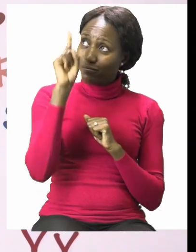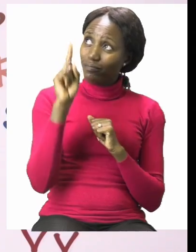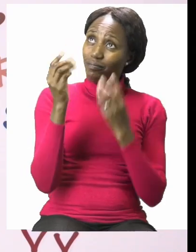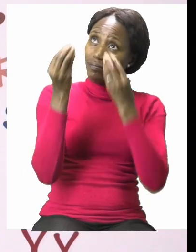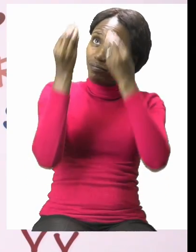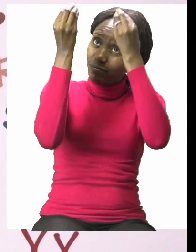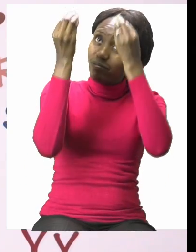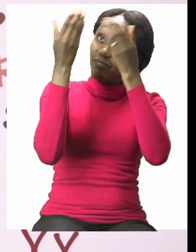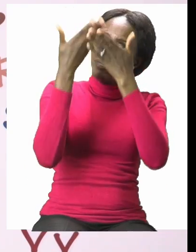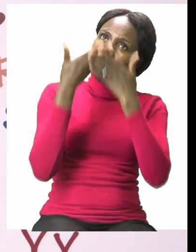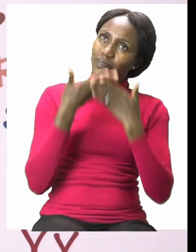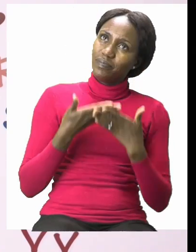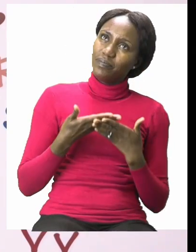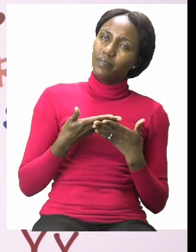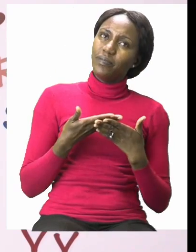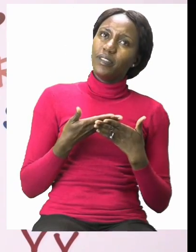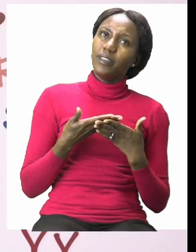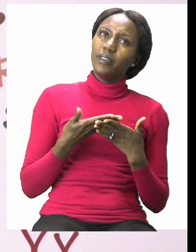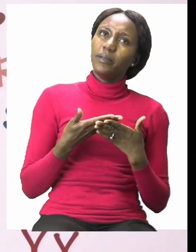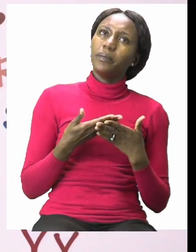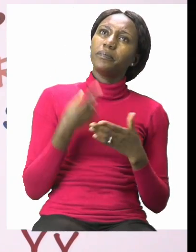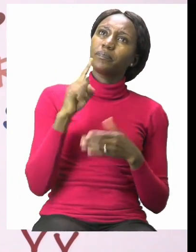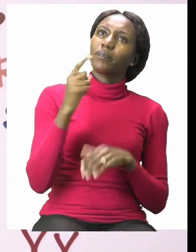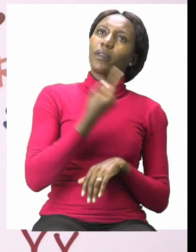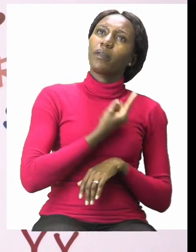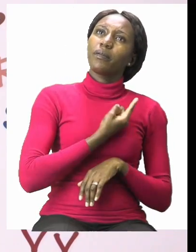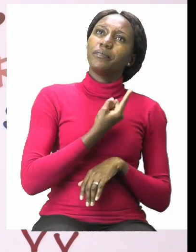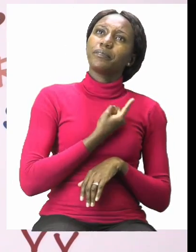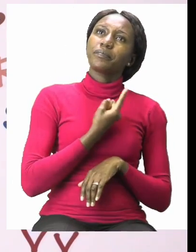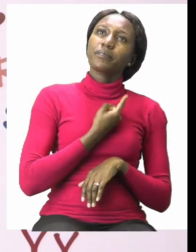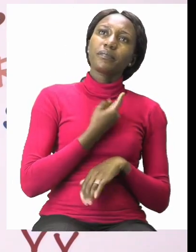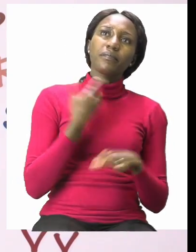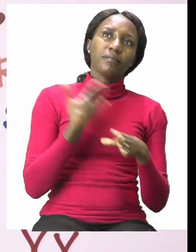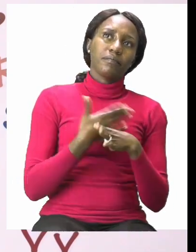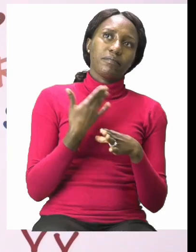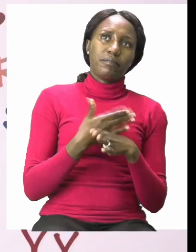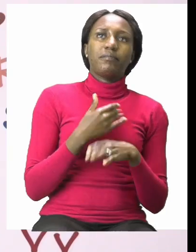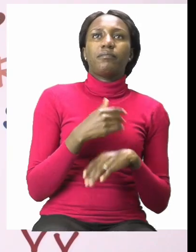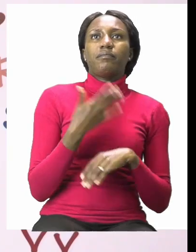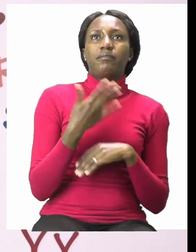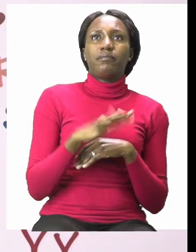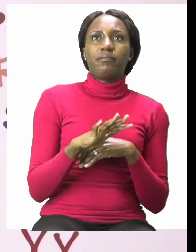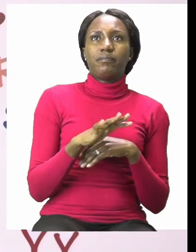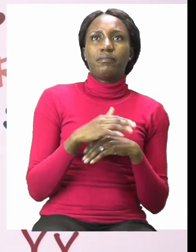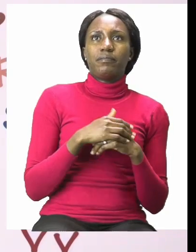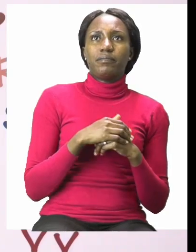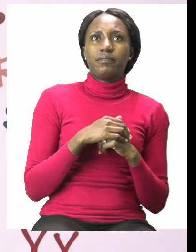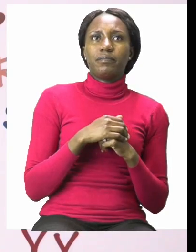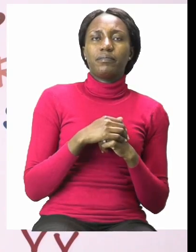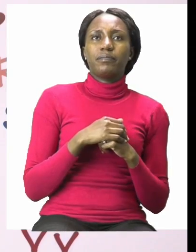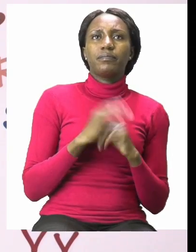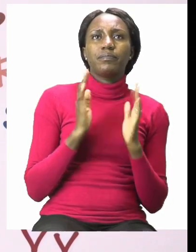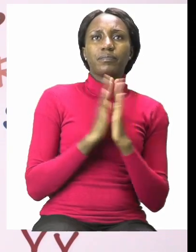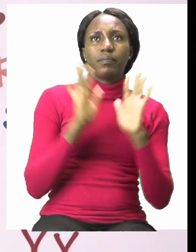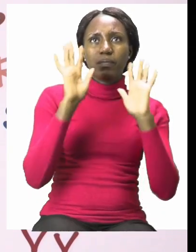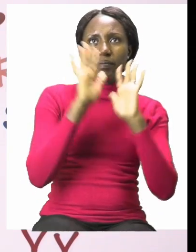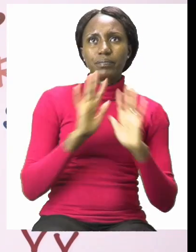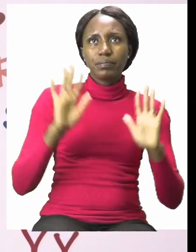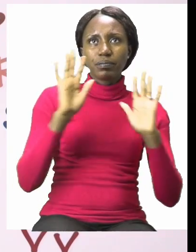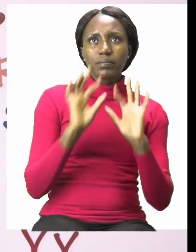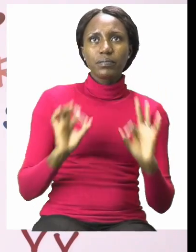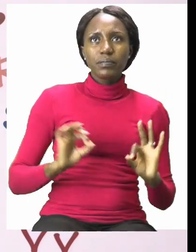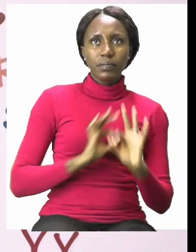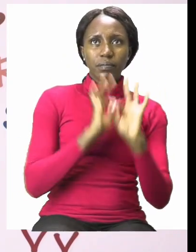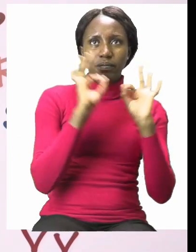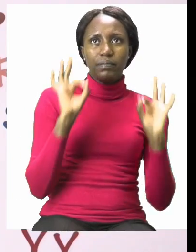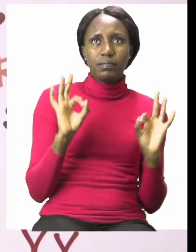want help, but remember to finish your exercise by yourself. Color neatly, and when you're done, I